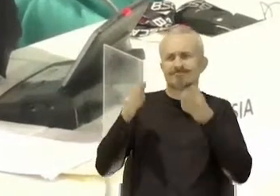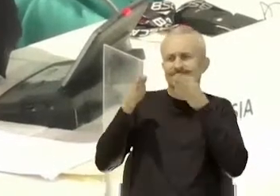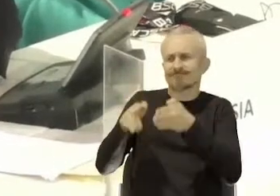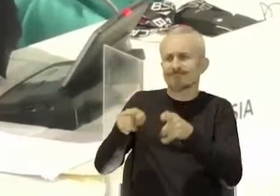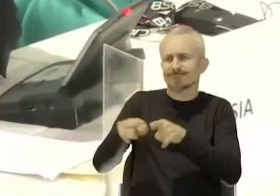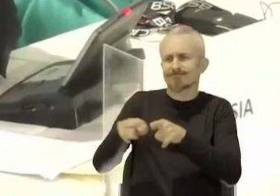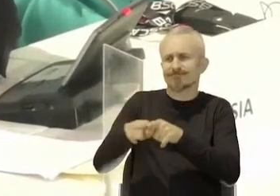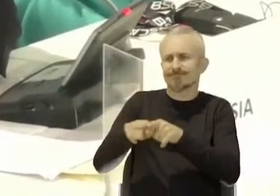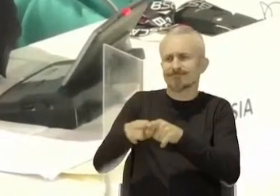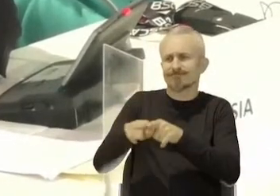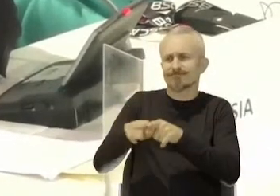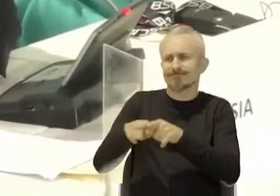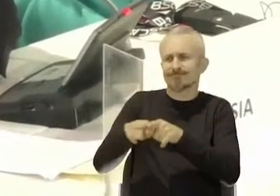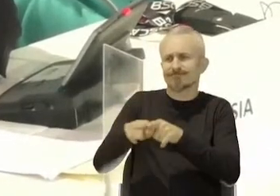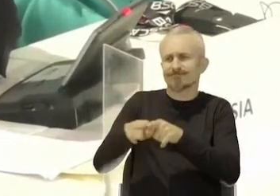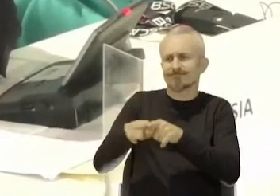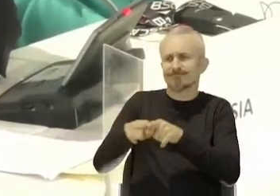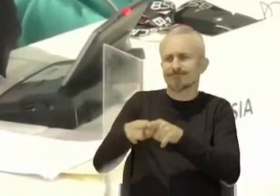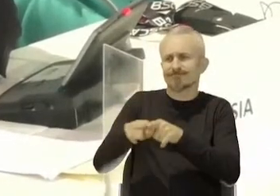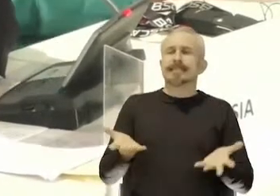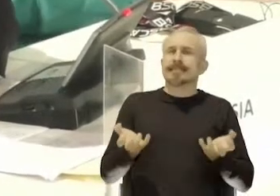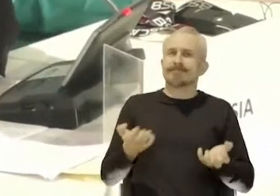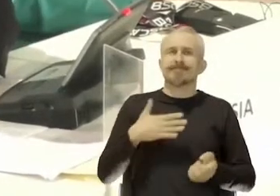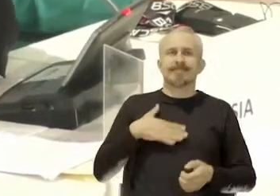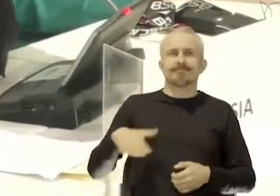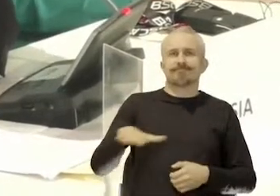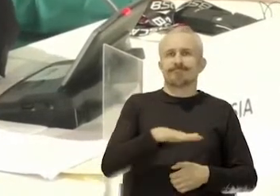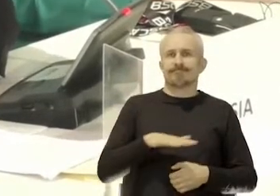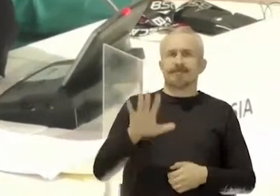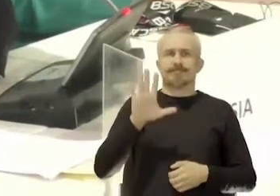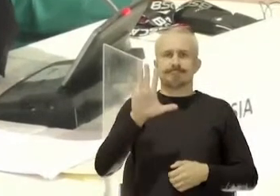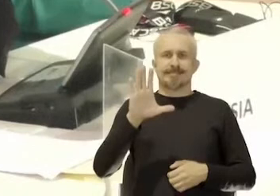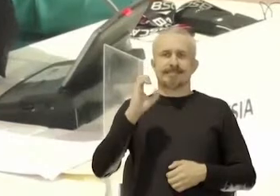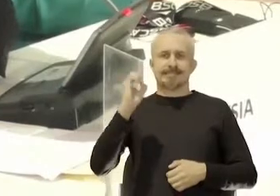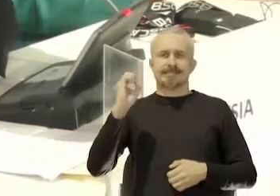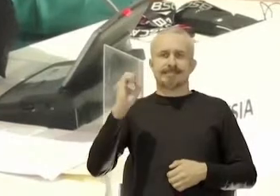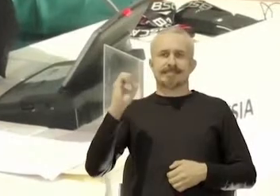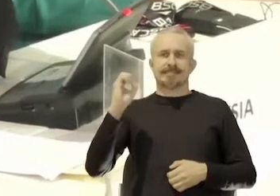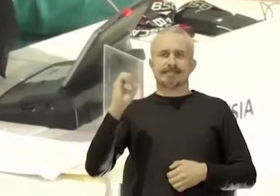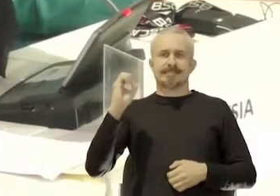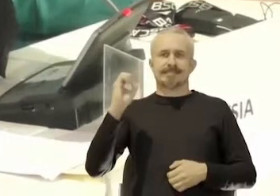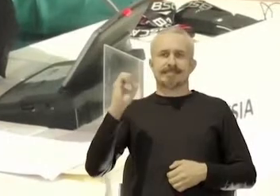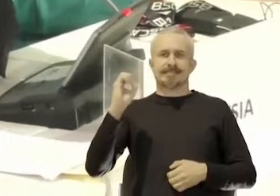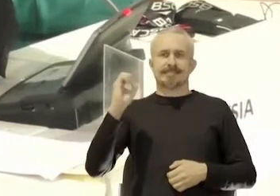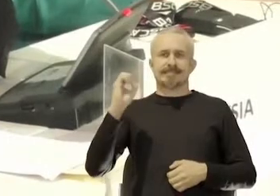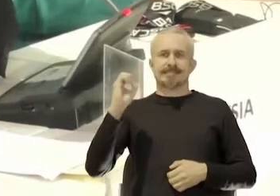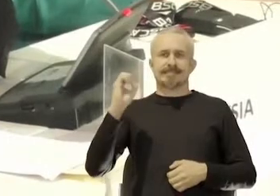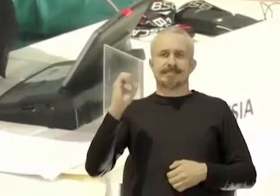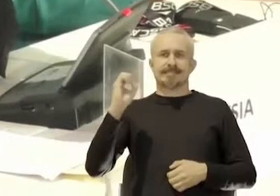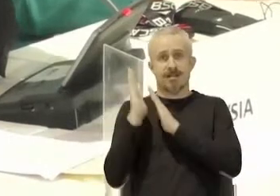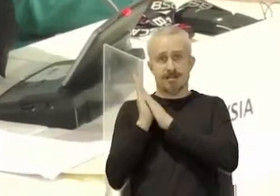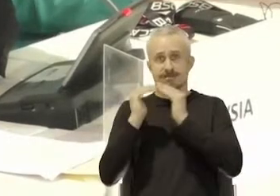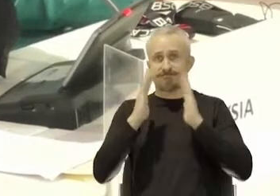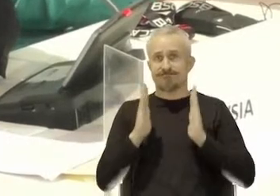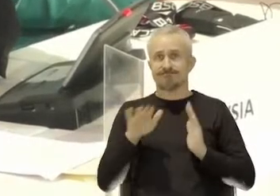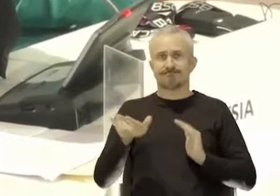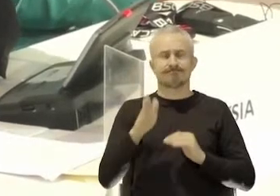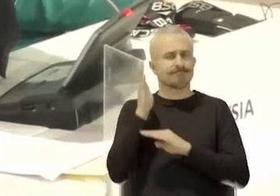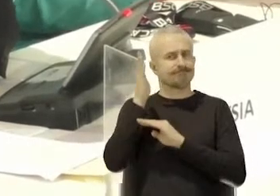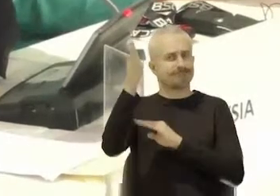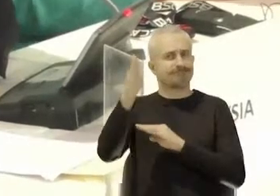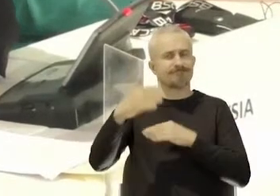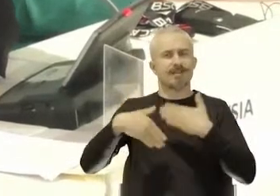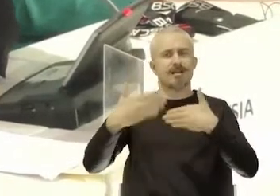2025. The other thing is digitalization as a game changer. While technology will continue to change our